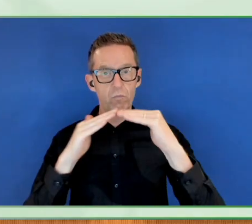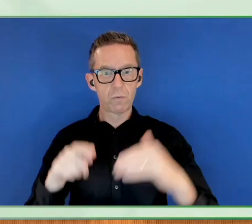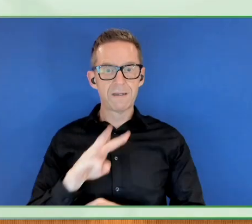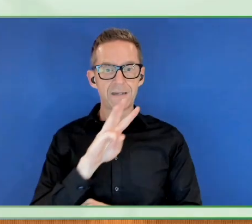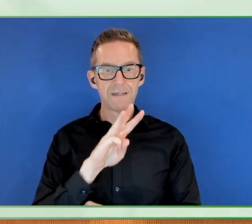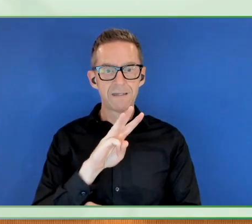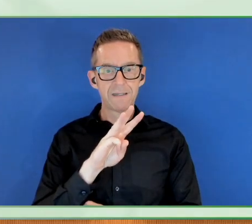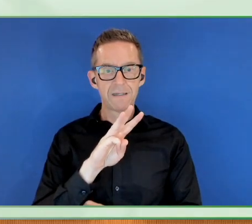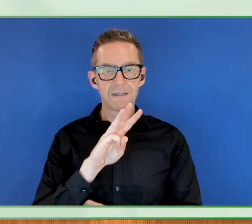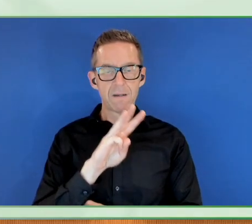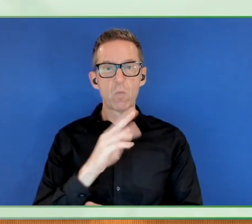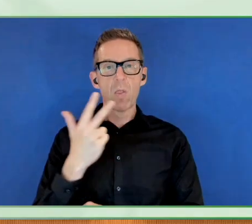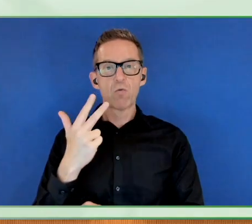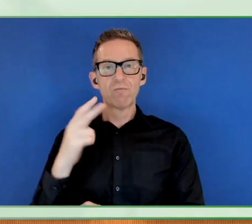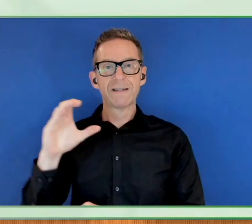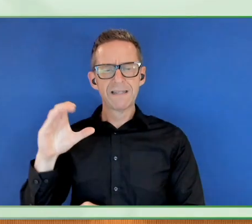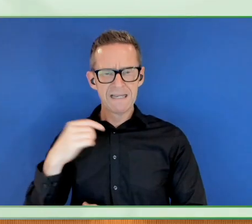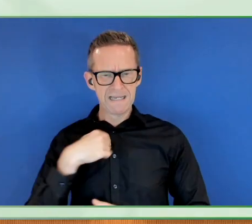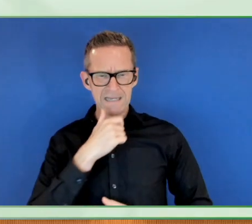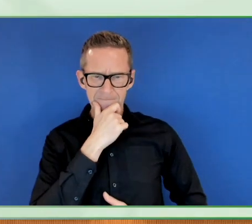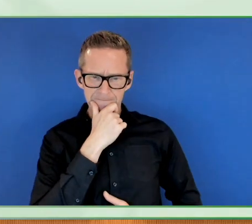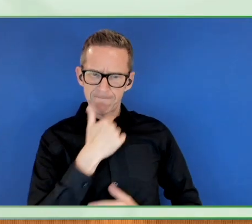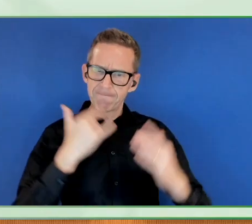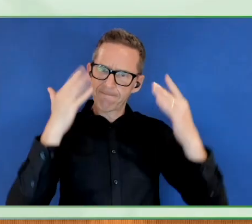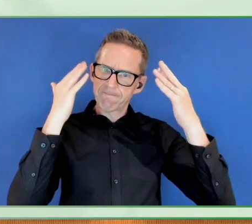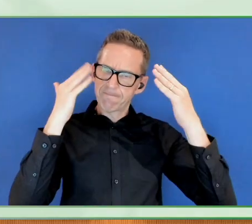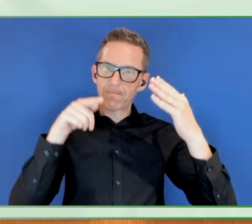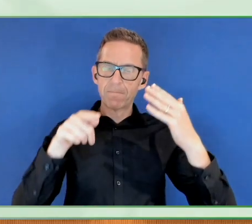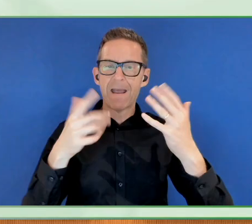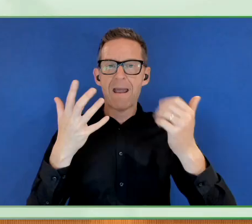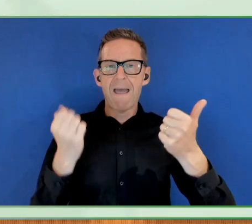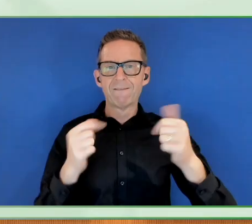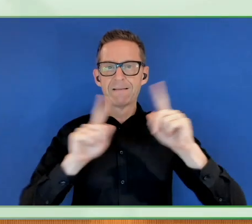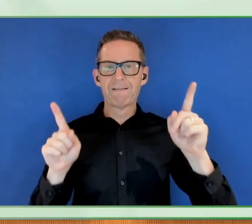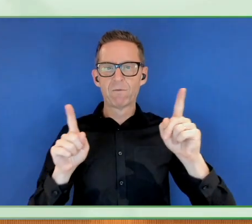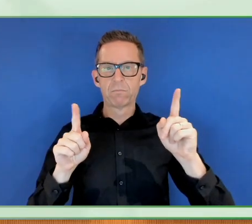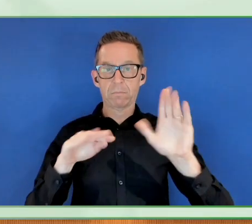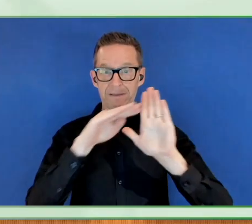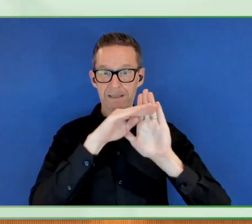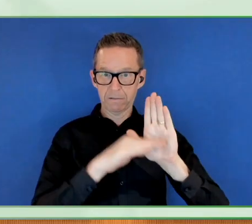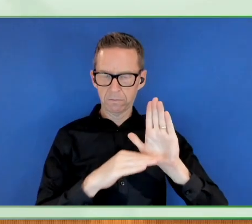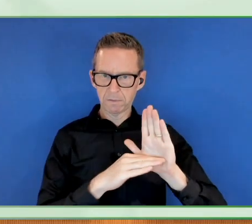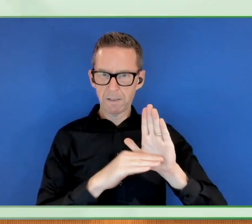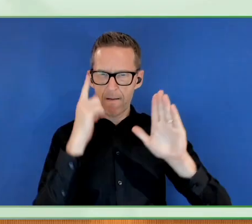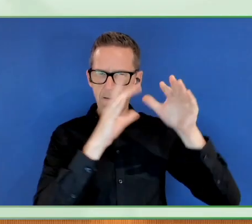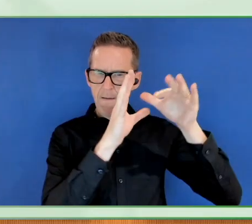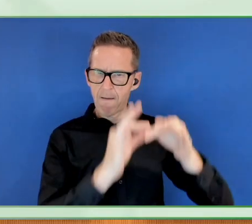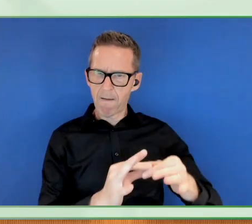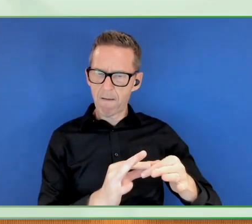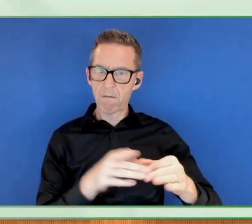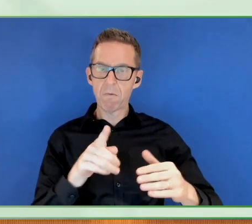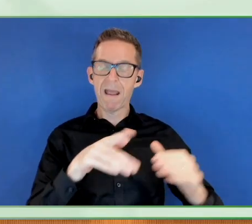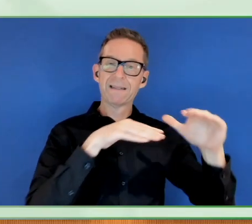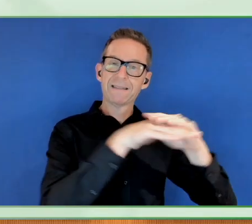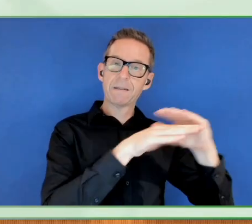intersectionality of standards. So we talk about harmonization of accessibility standards, but we know that there are